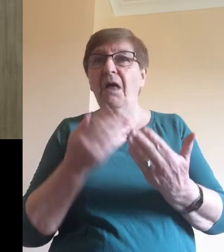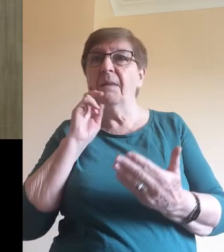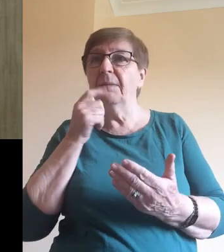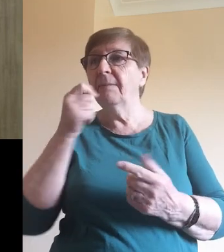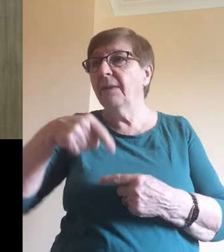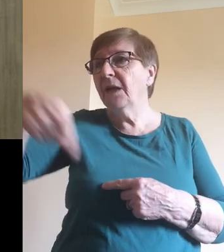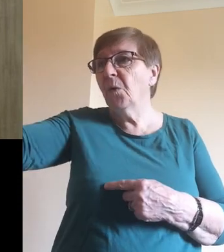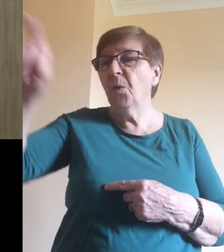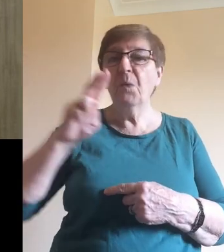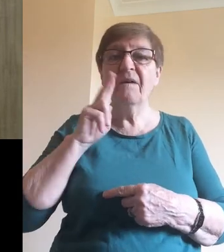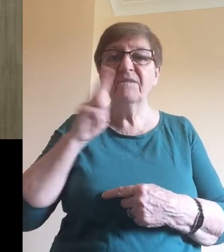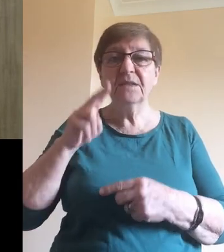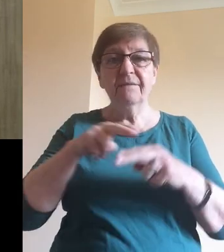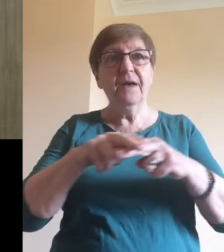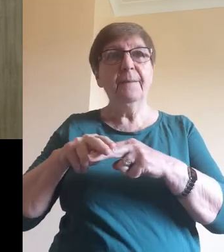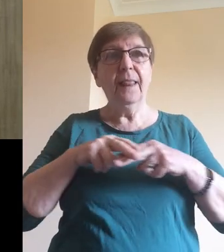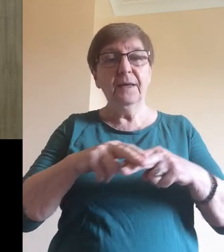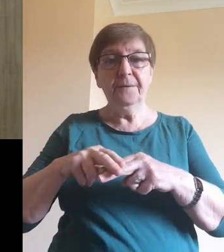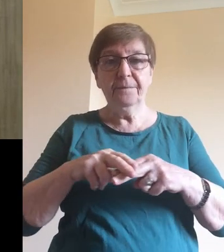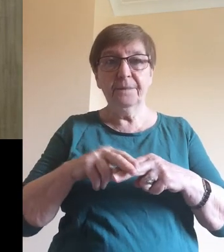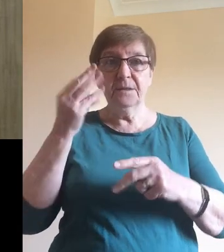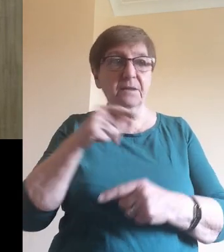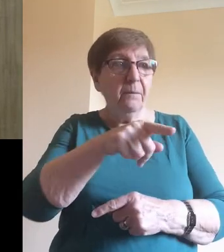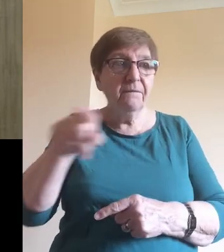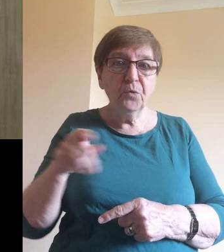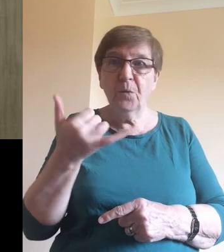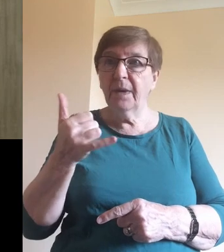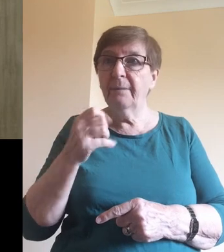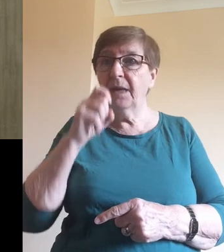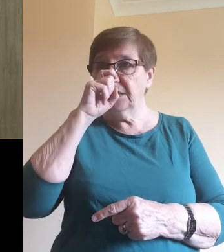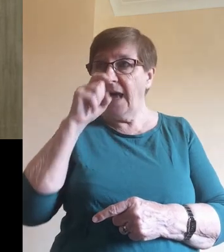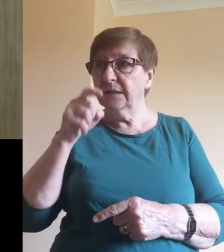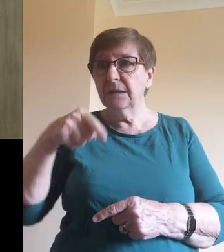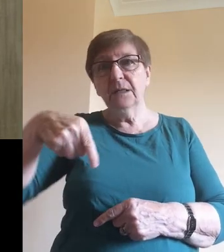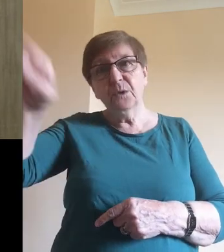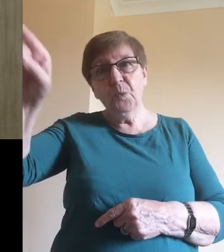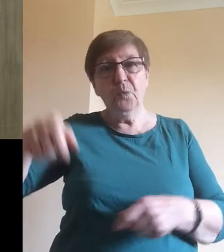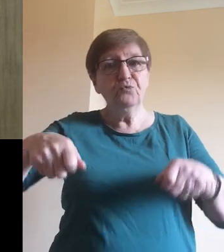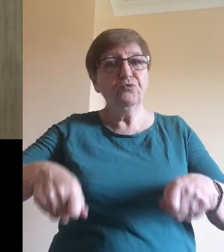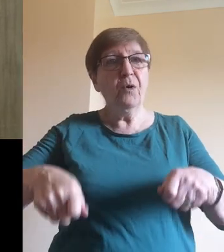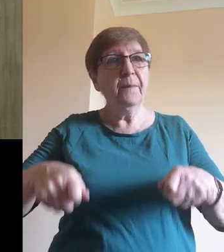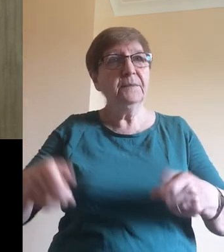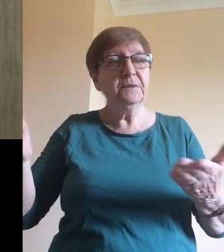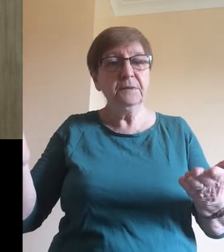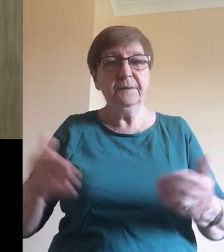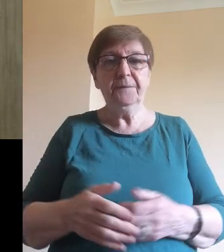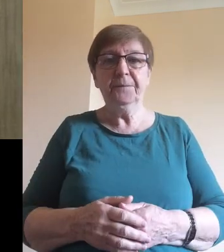to visit relatives. Some of you would use Saturdays for an outing to the shops.